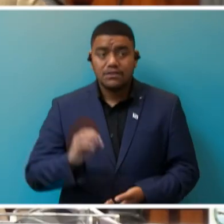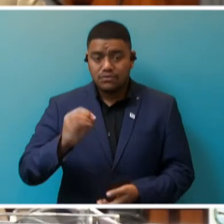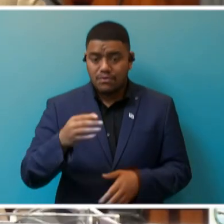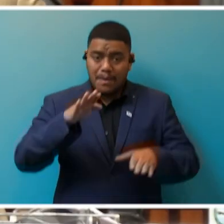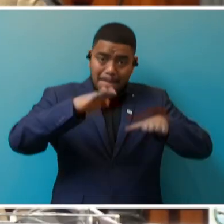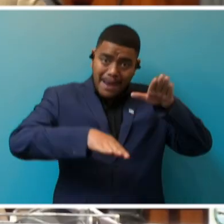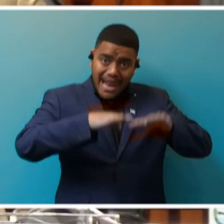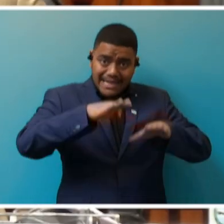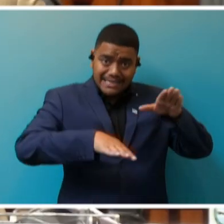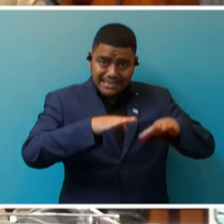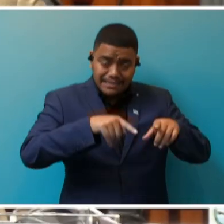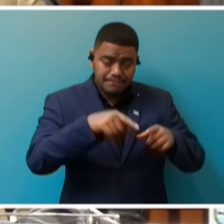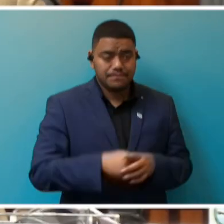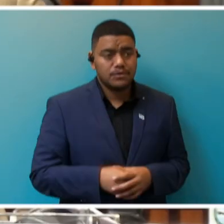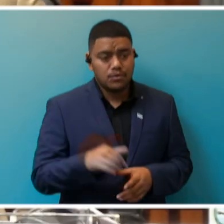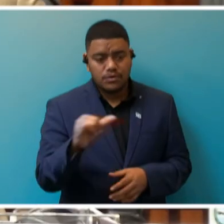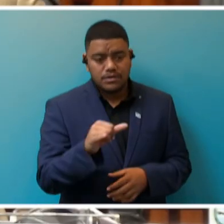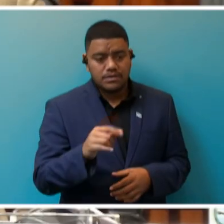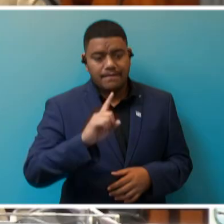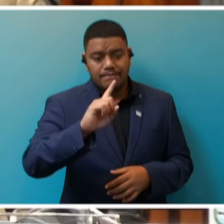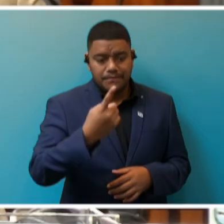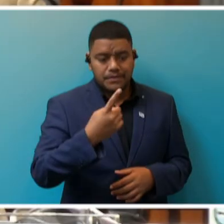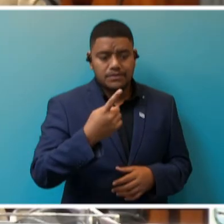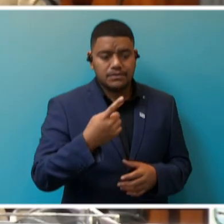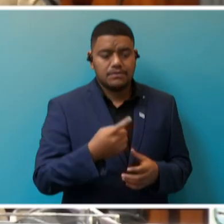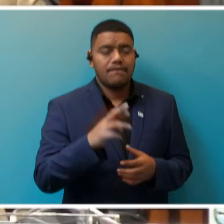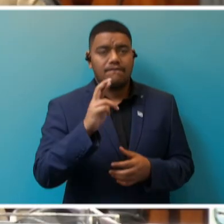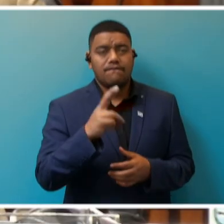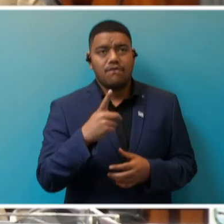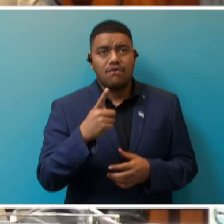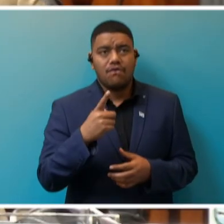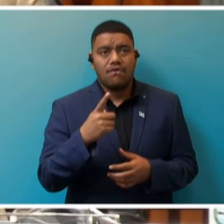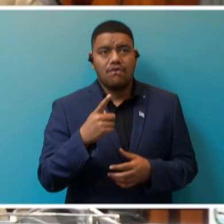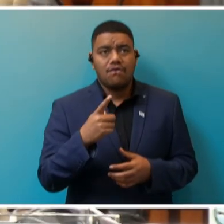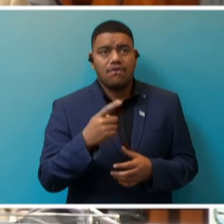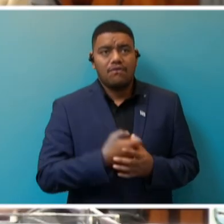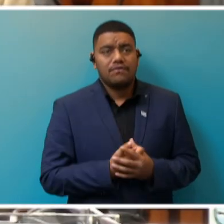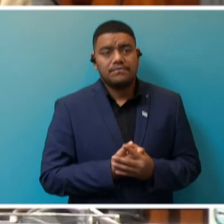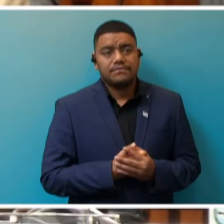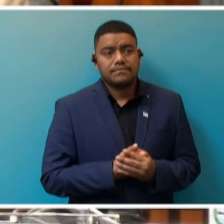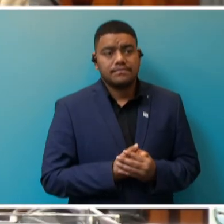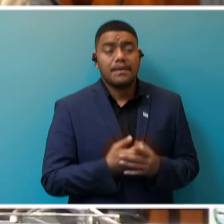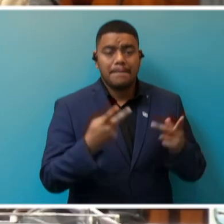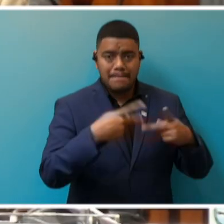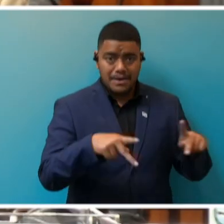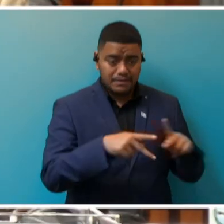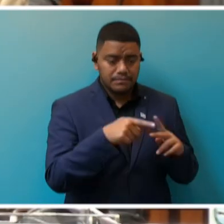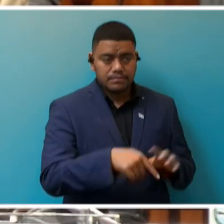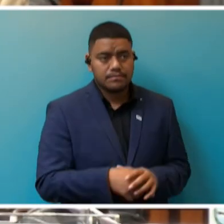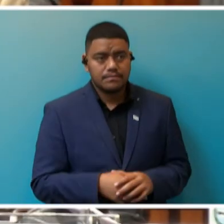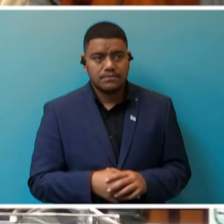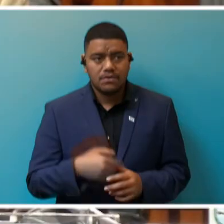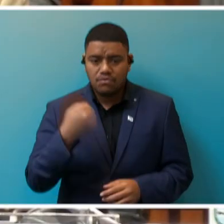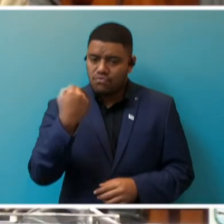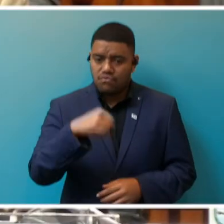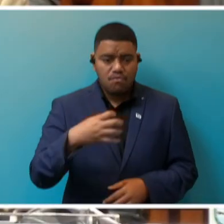of it, which was first acquired as a sanatorium place, no longer used